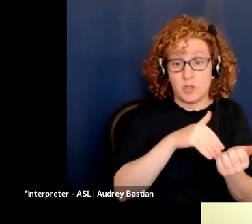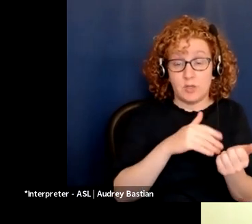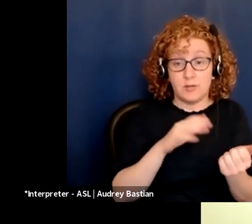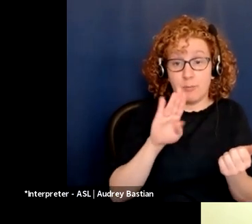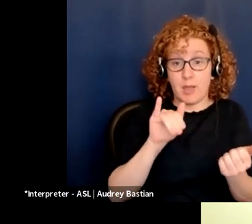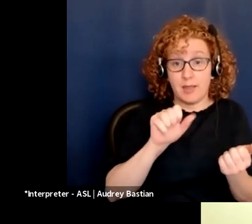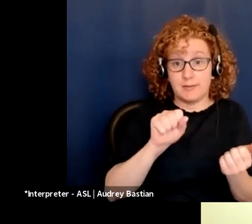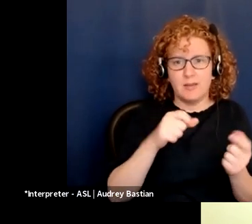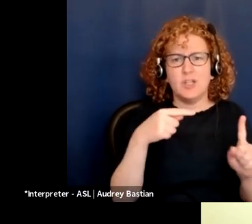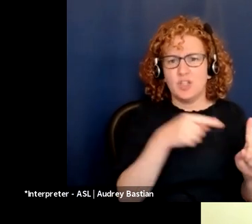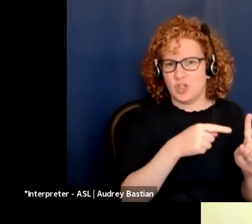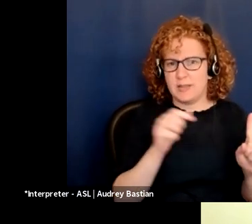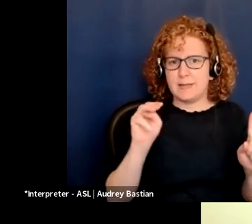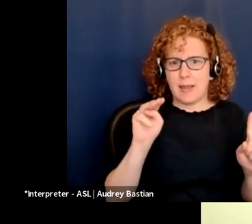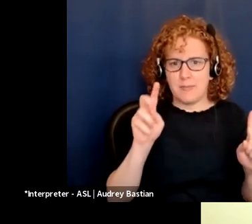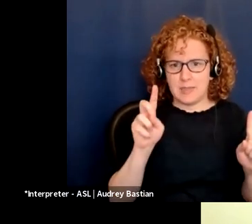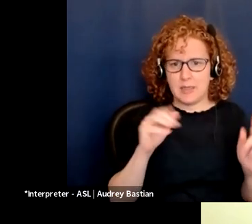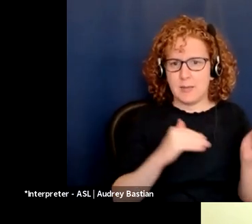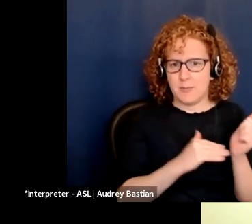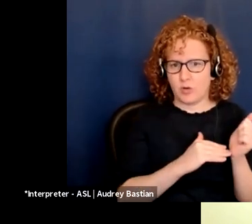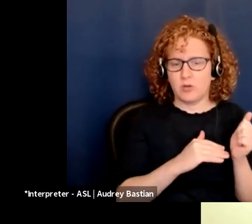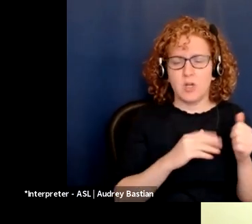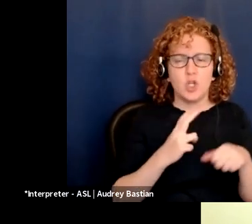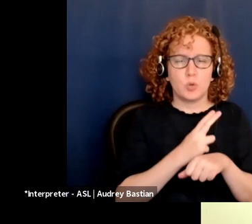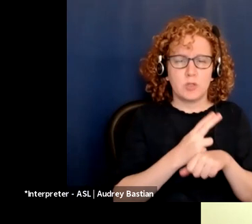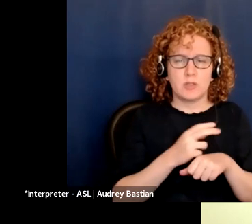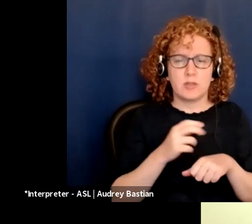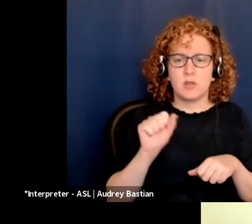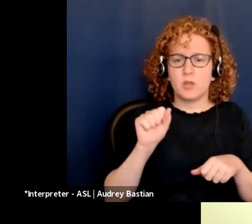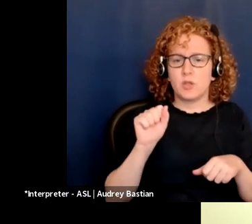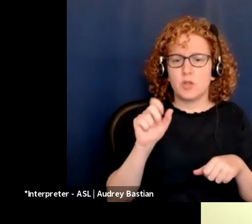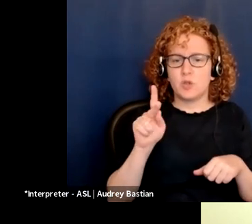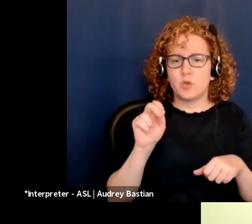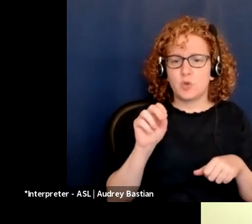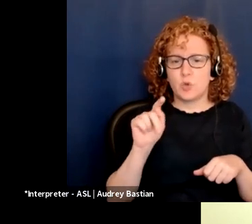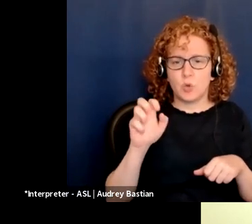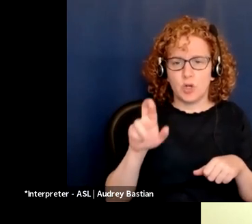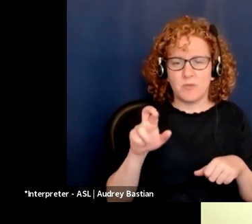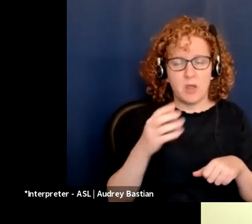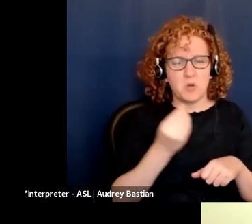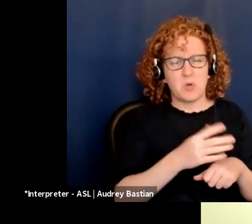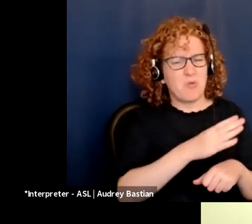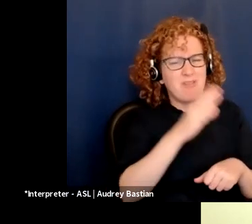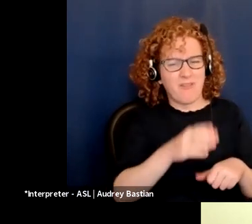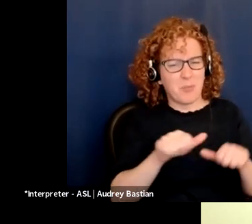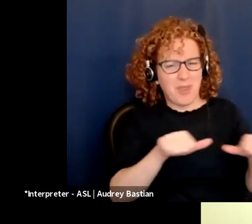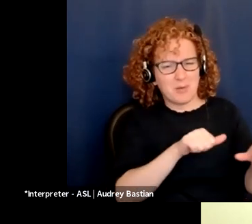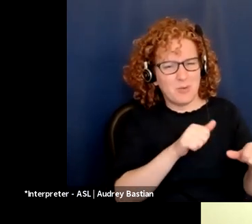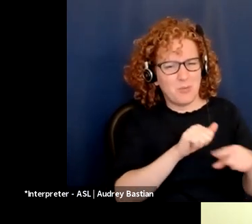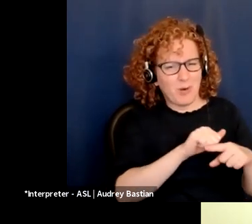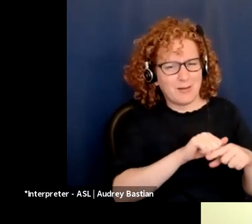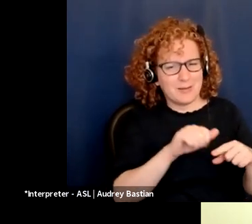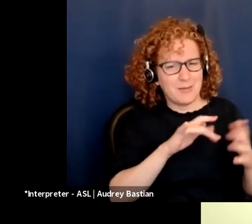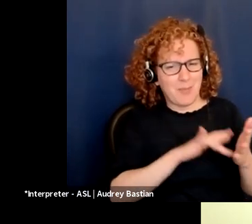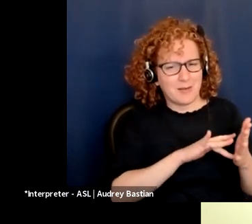an MD who uses a scooter and who was told she would never be able to practice medicine because of her disability. So